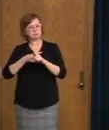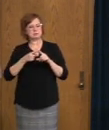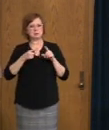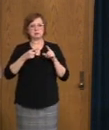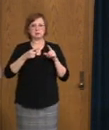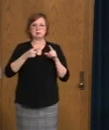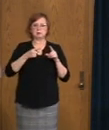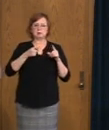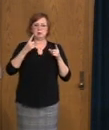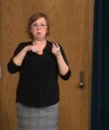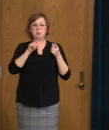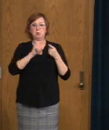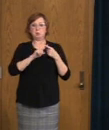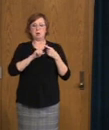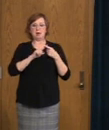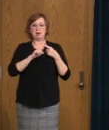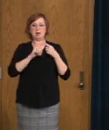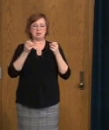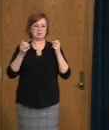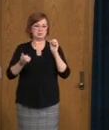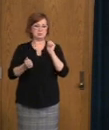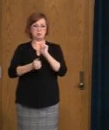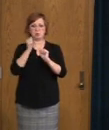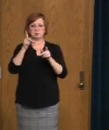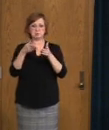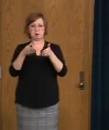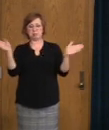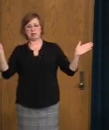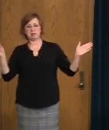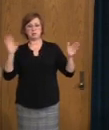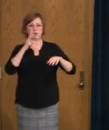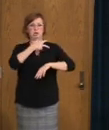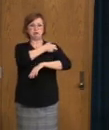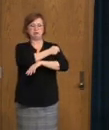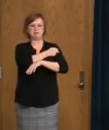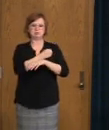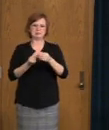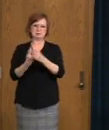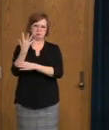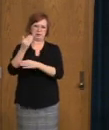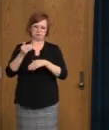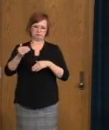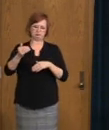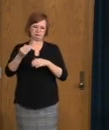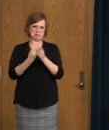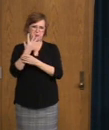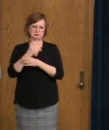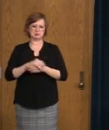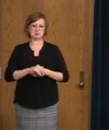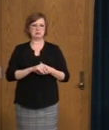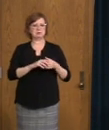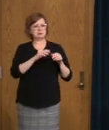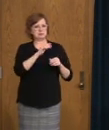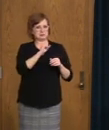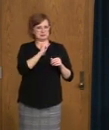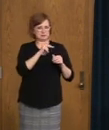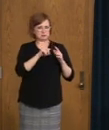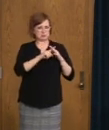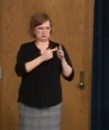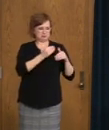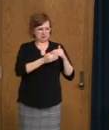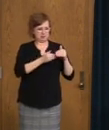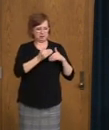till spring. So again, it's been a very successful immunization start in Saskatchewan, but we'll have to be patient for the